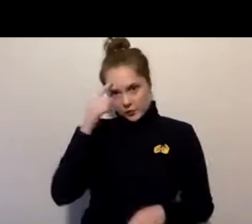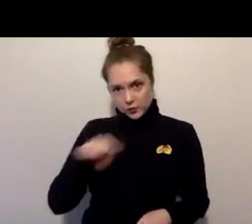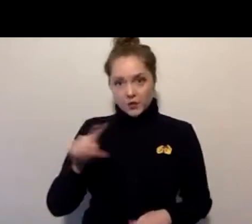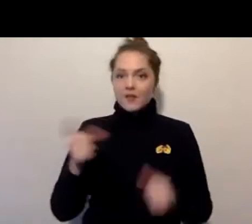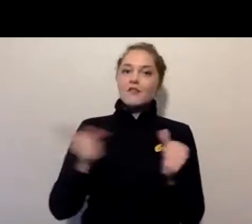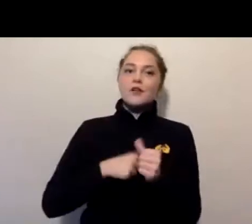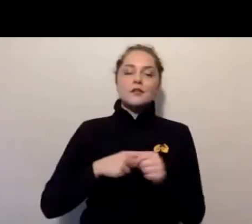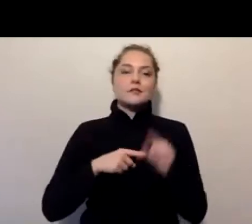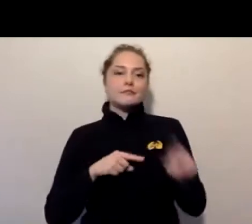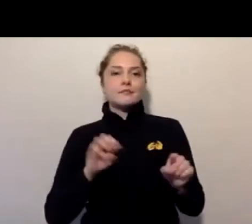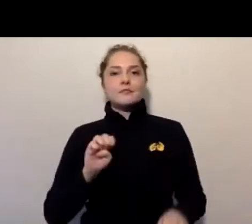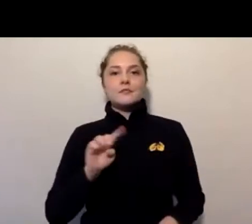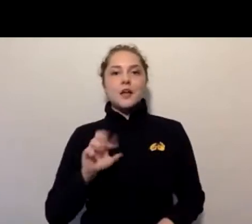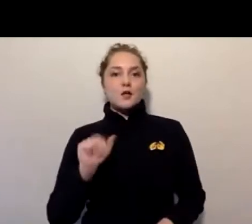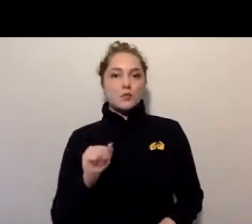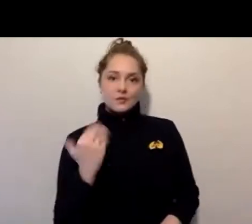Ezra.